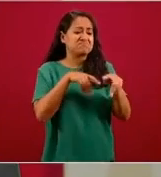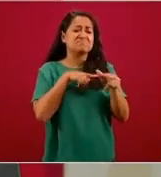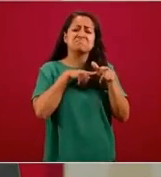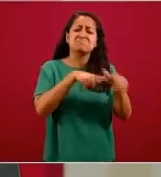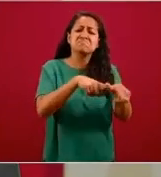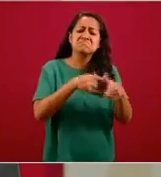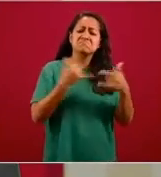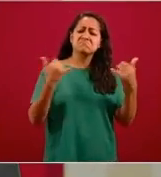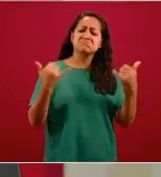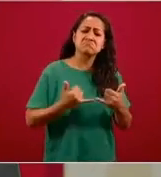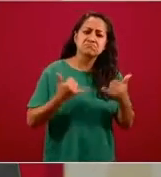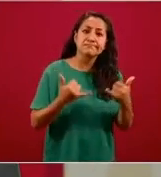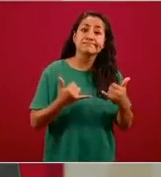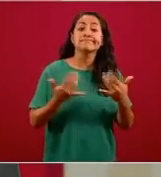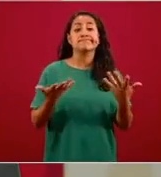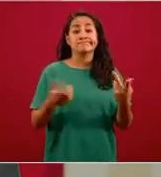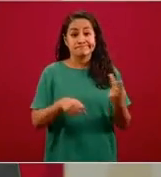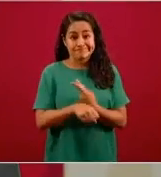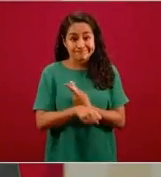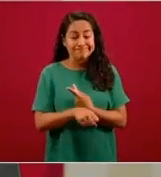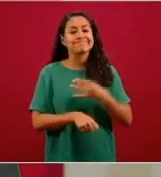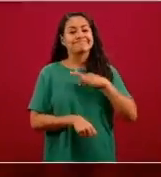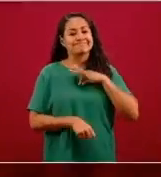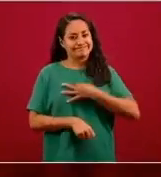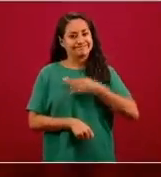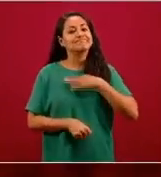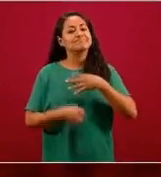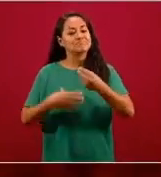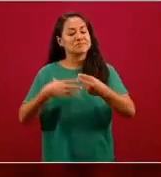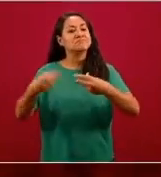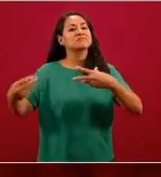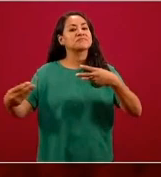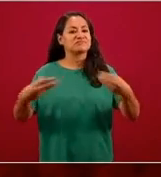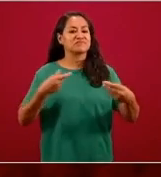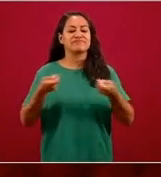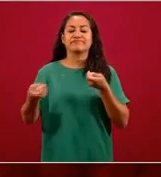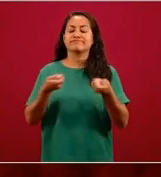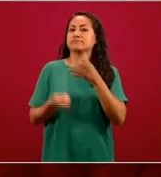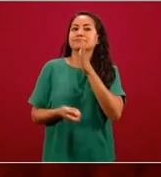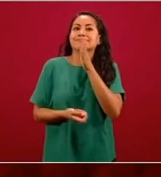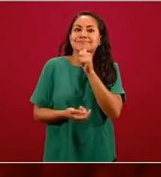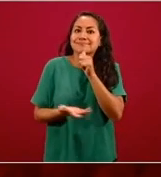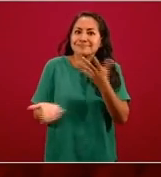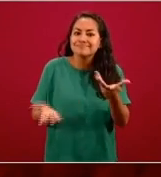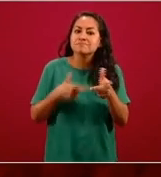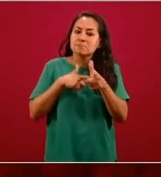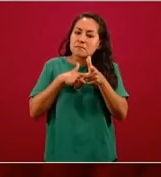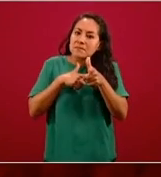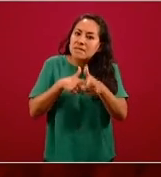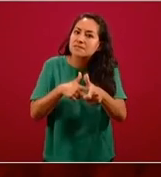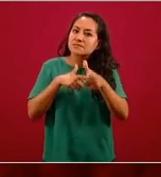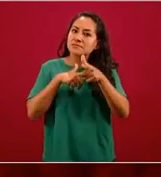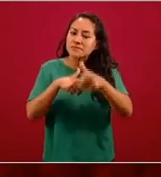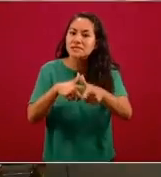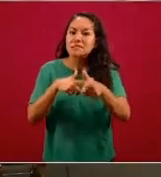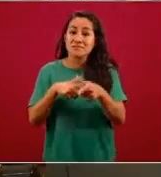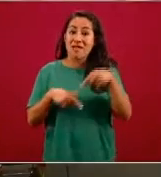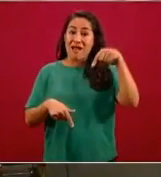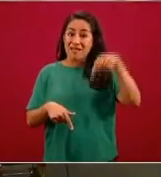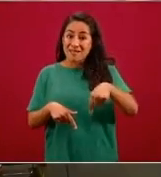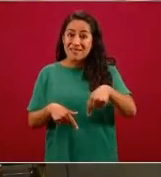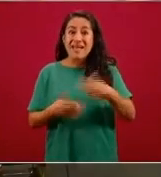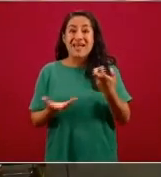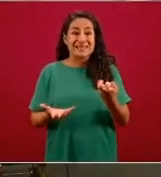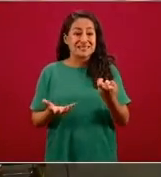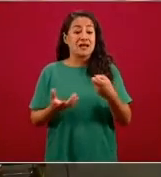The businesses who have non-essential activity, what they're doing is they're going against the controls that we're trying to put in